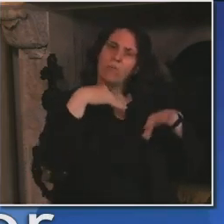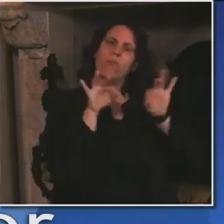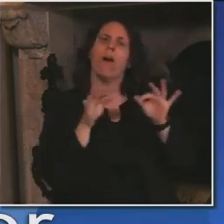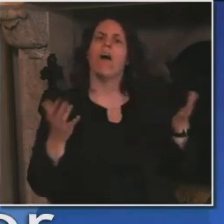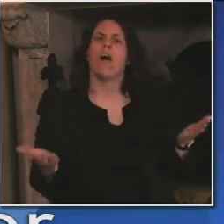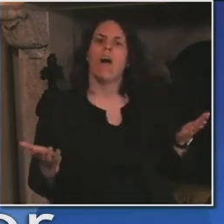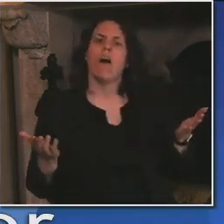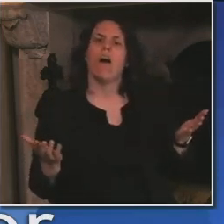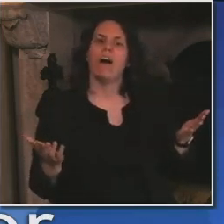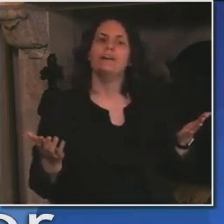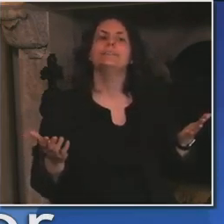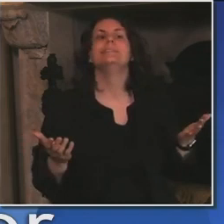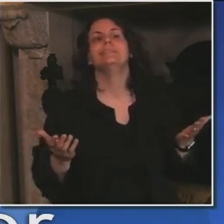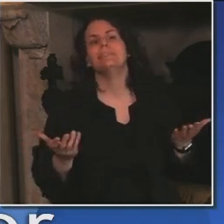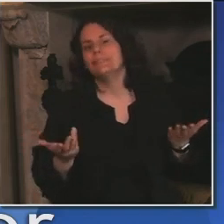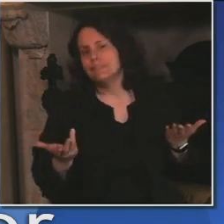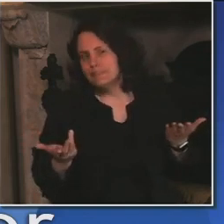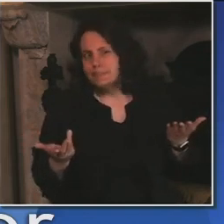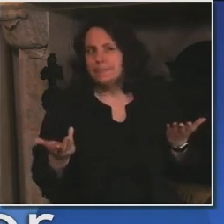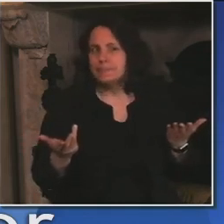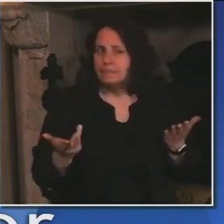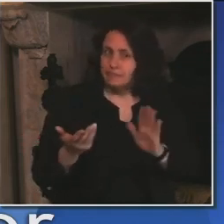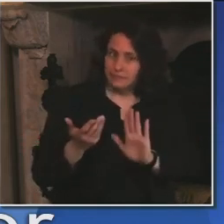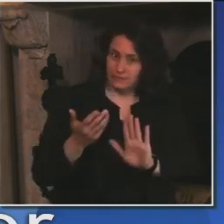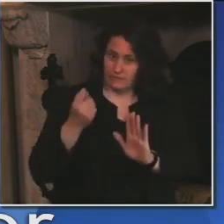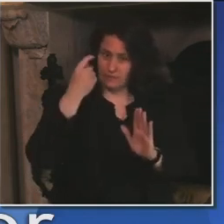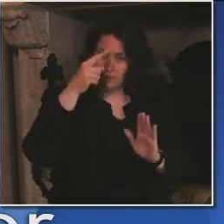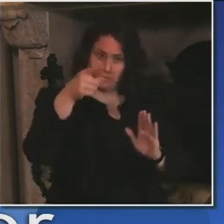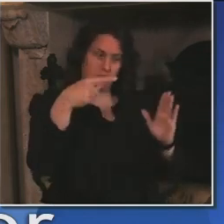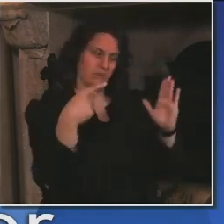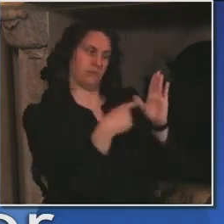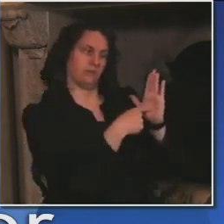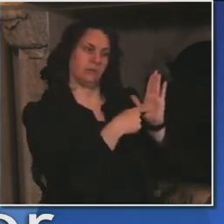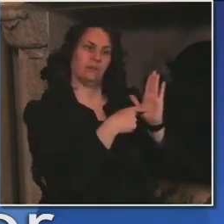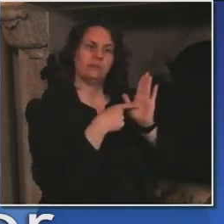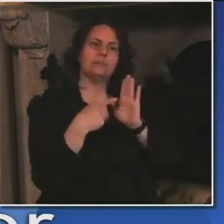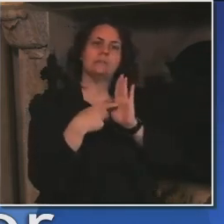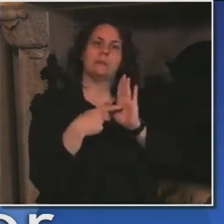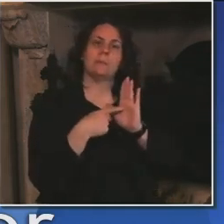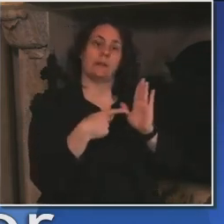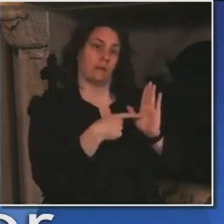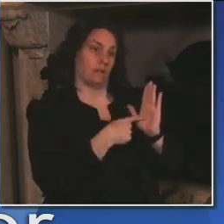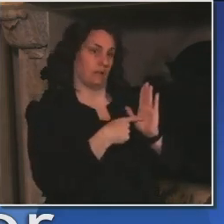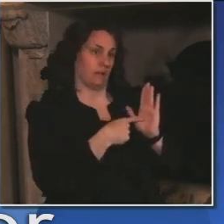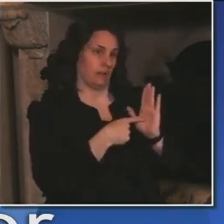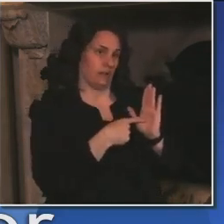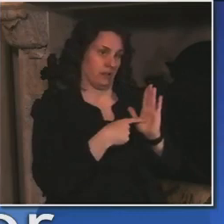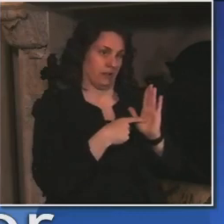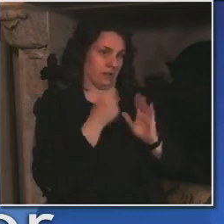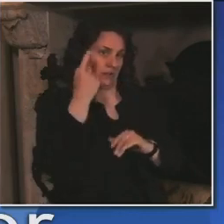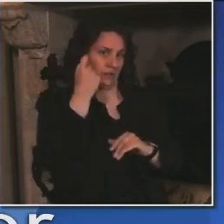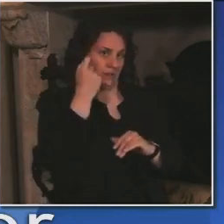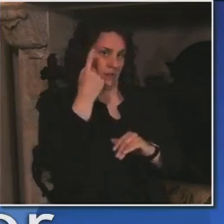long as it's done by one person, not done in the store, I guess, how would they be able to